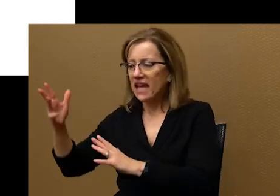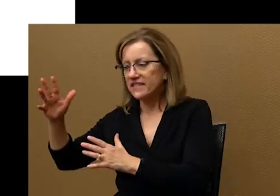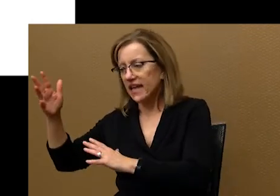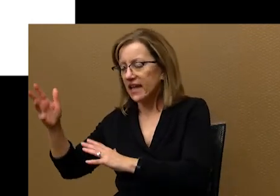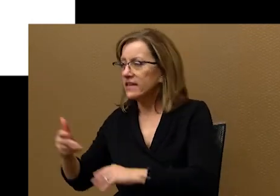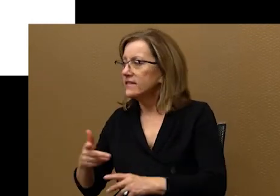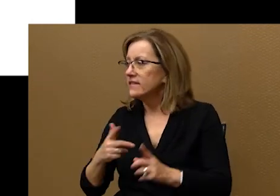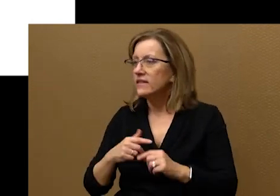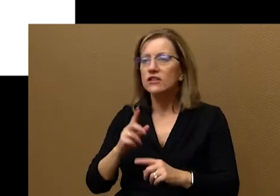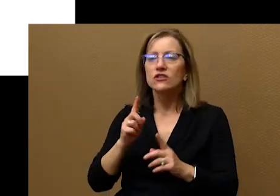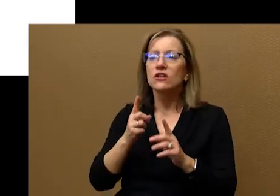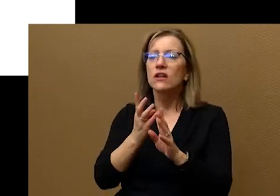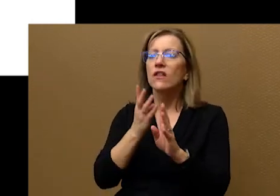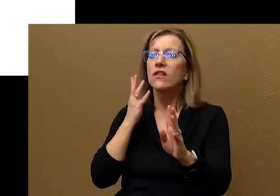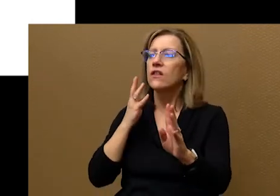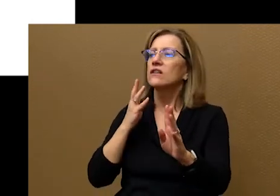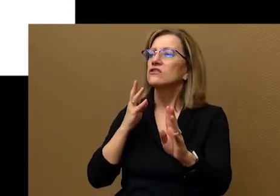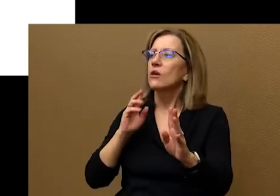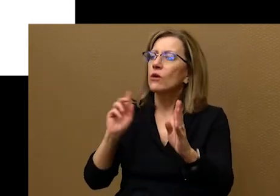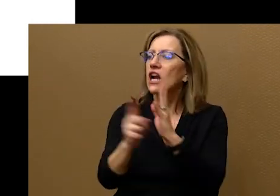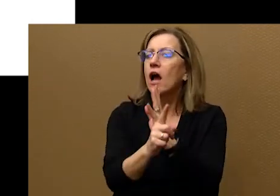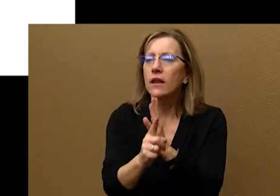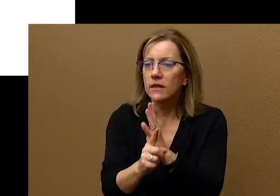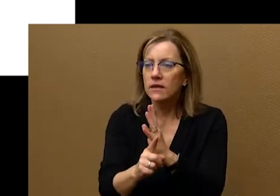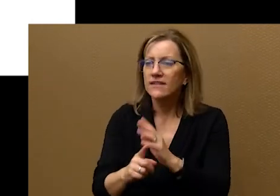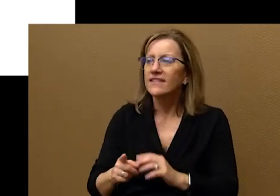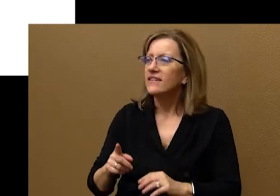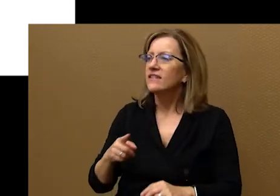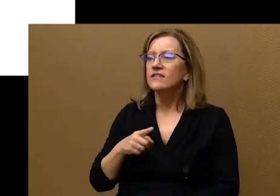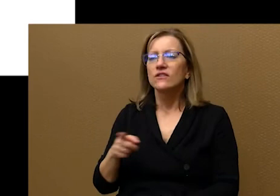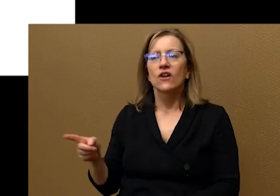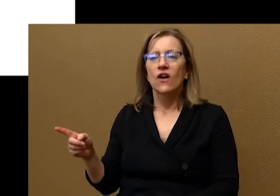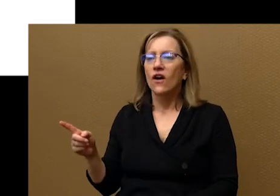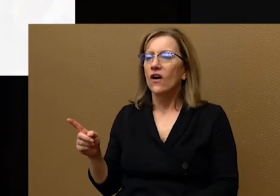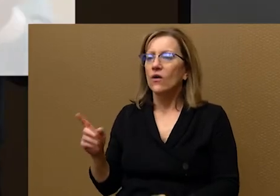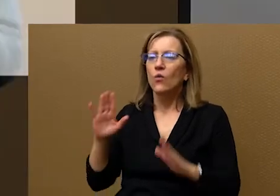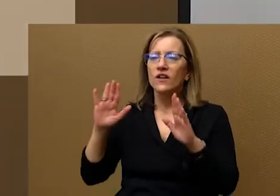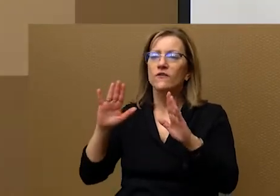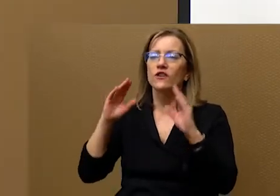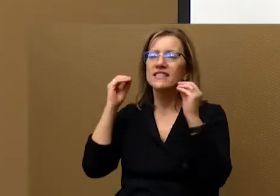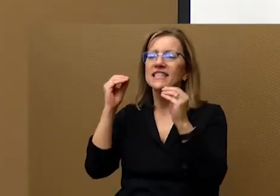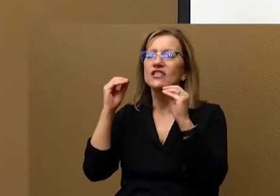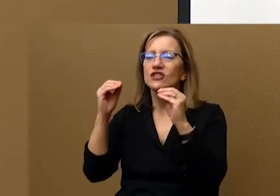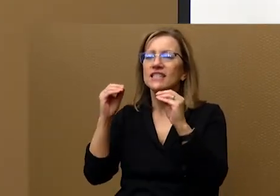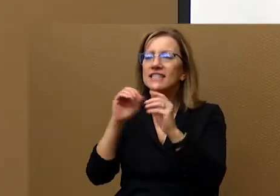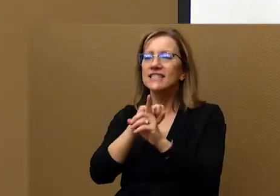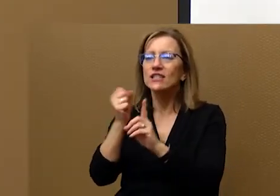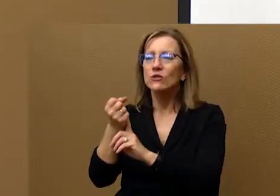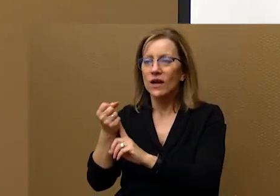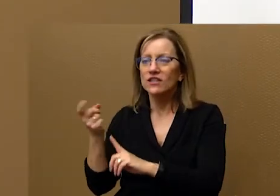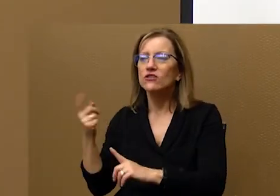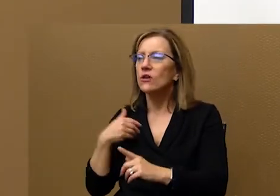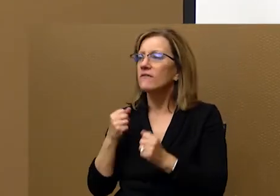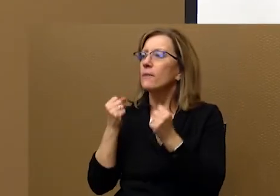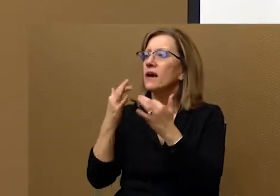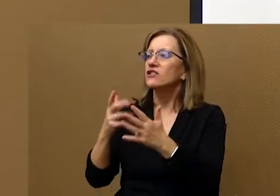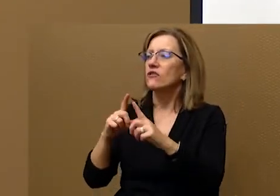Somebody cut in line. These are all great teaching scenarios. So I have a bunch of